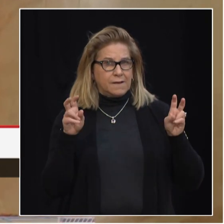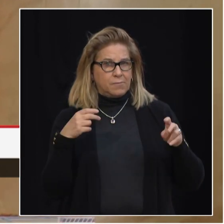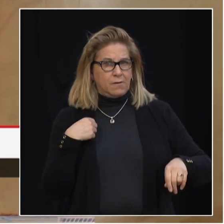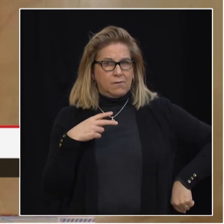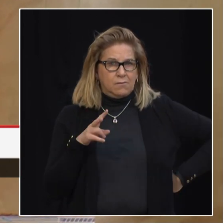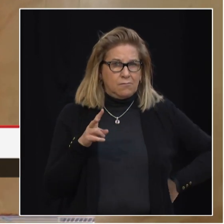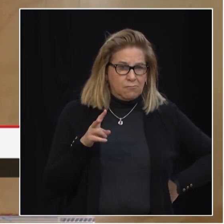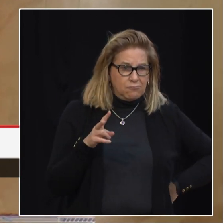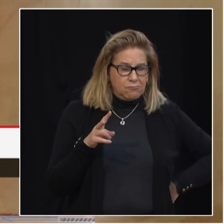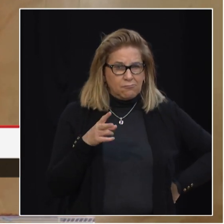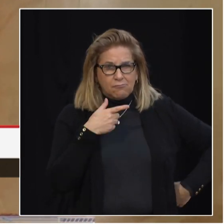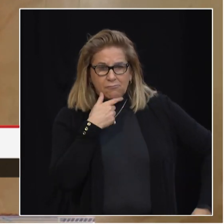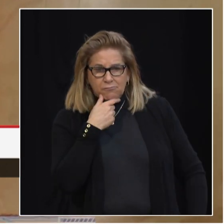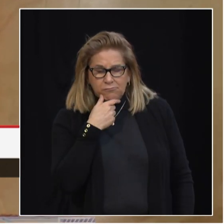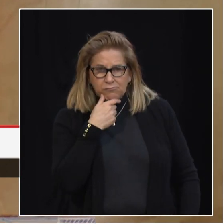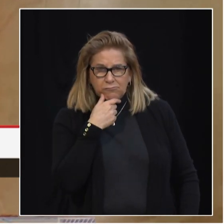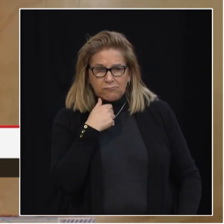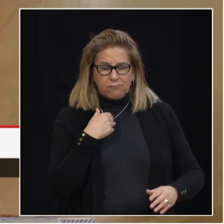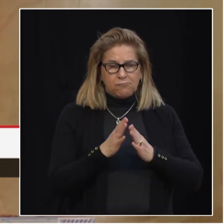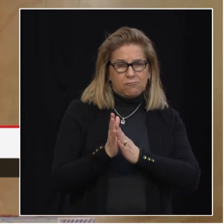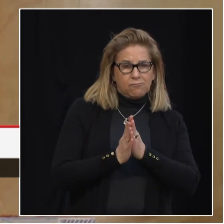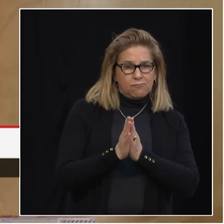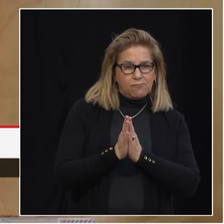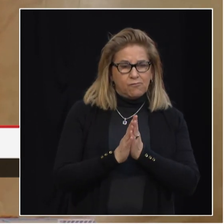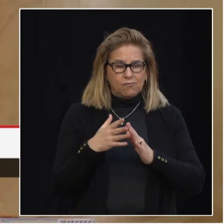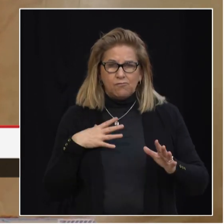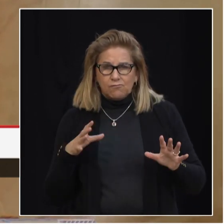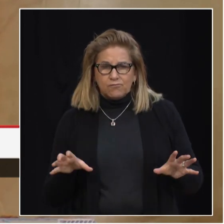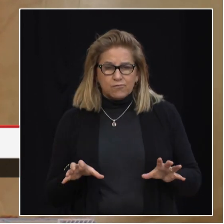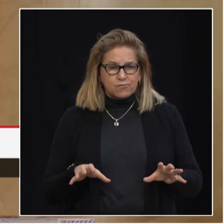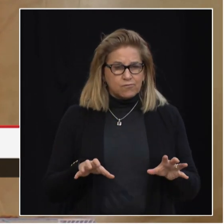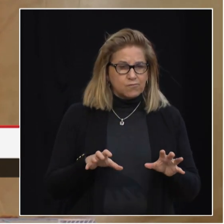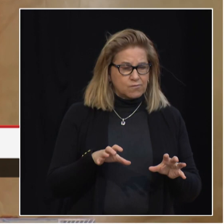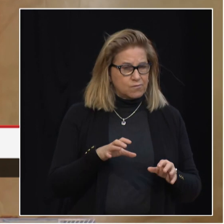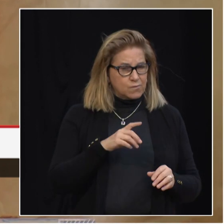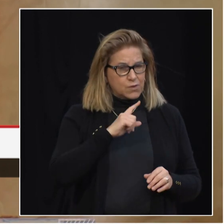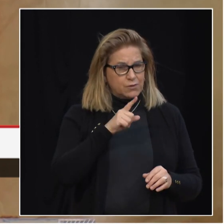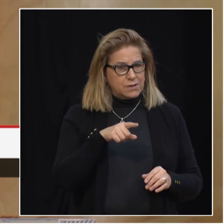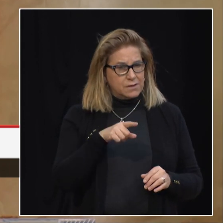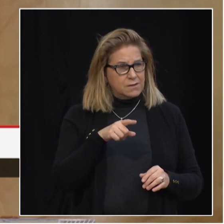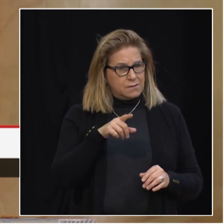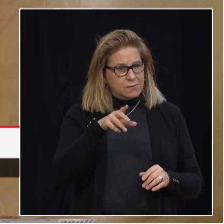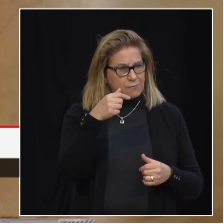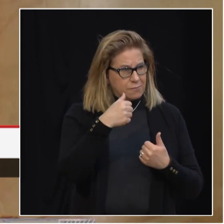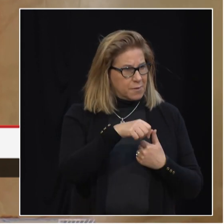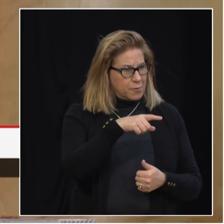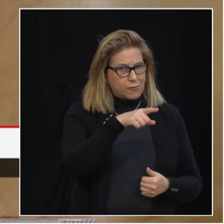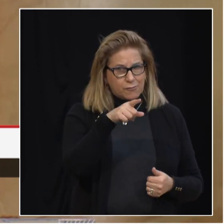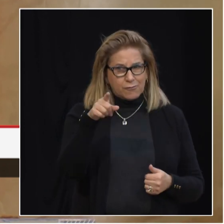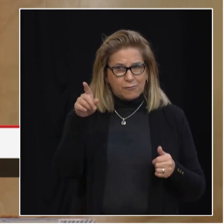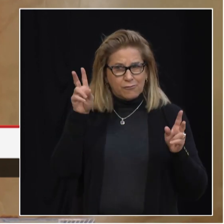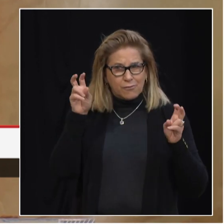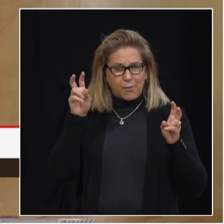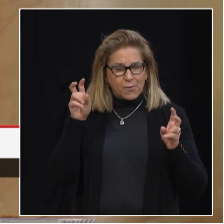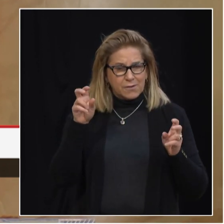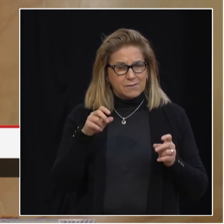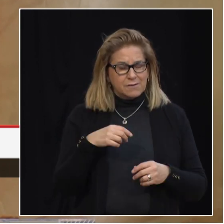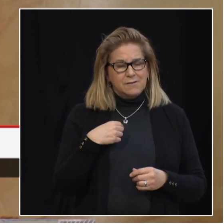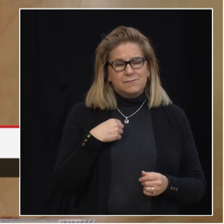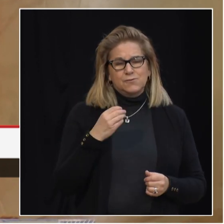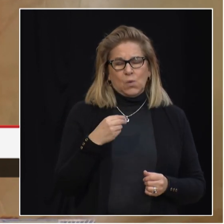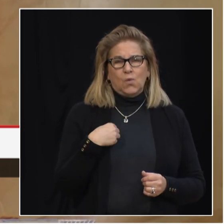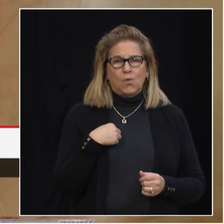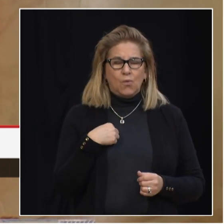action. Y'all remember that time in 2020? Nod your head if you do. It was a deep connection to the